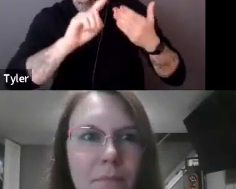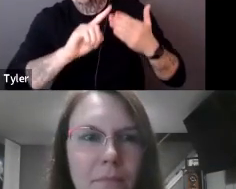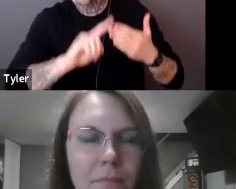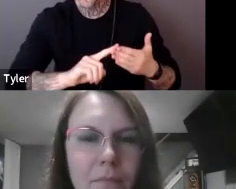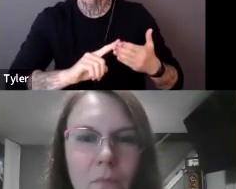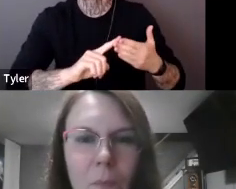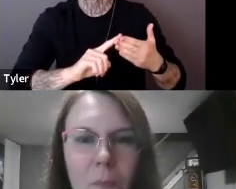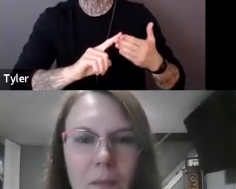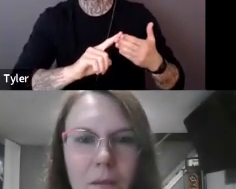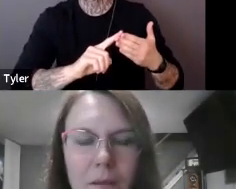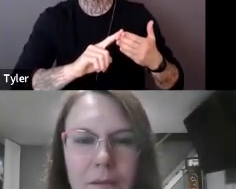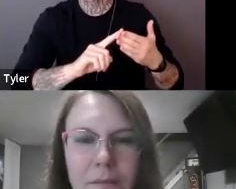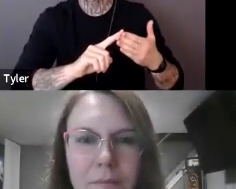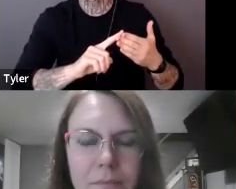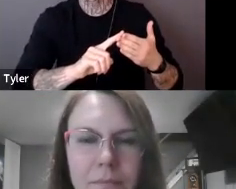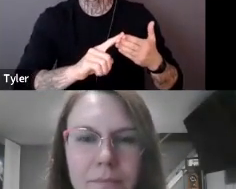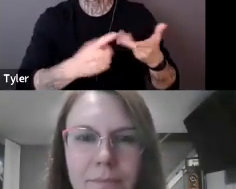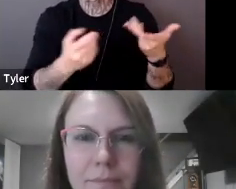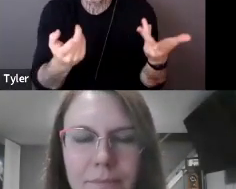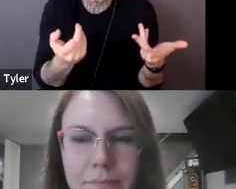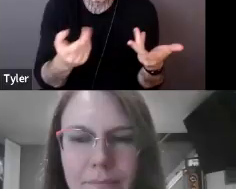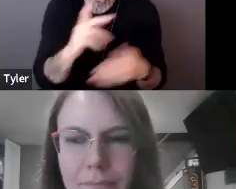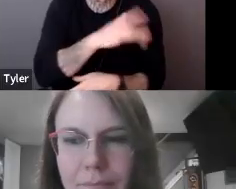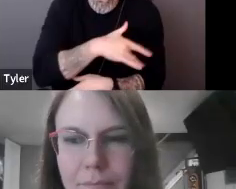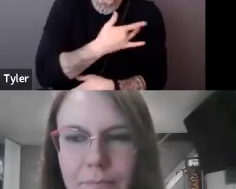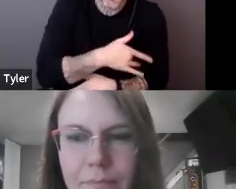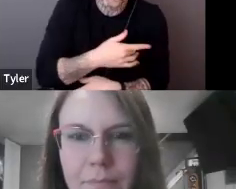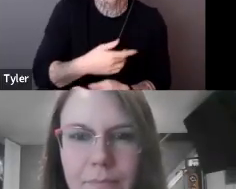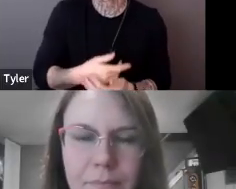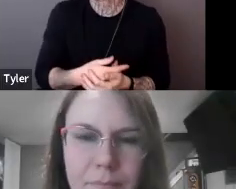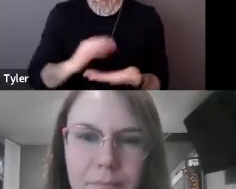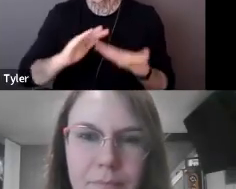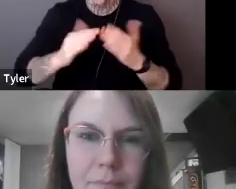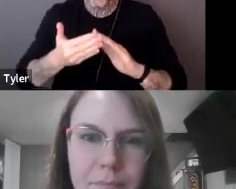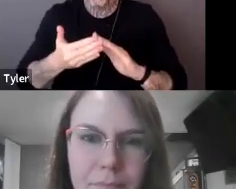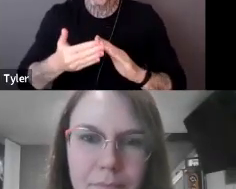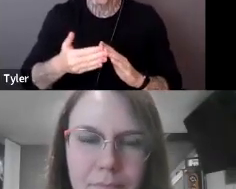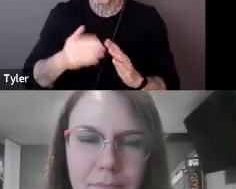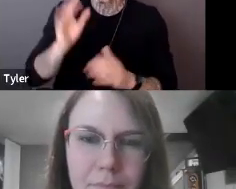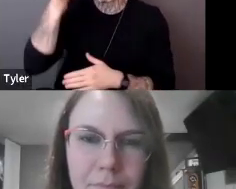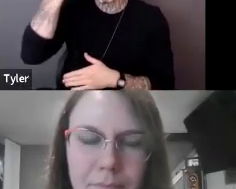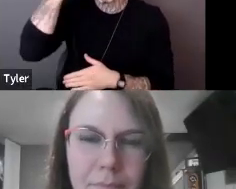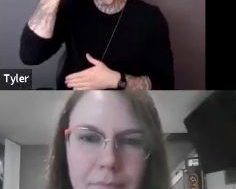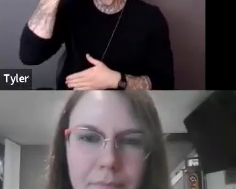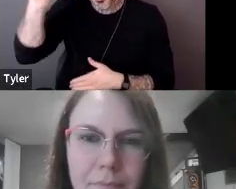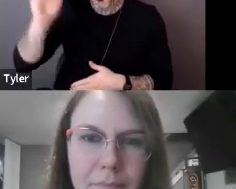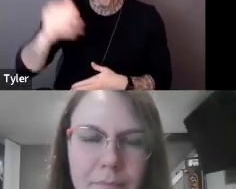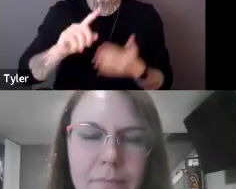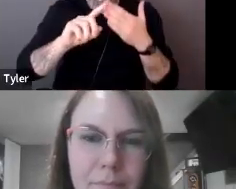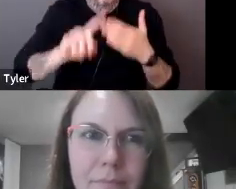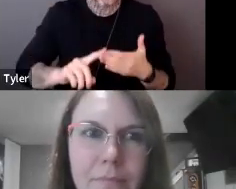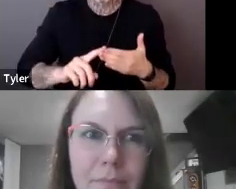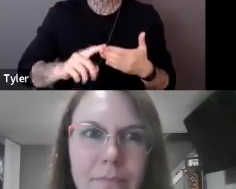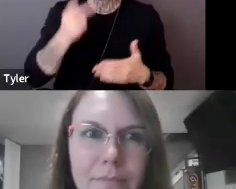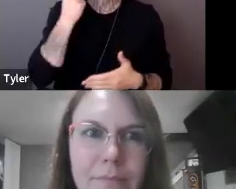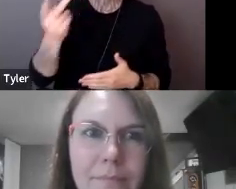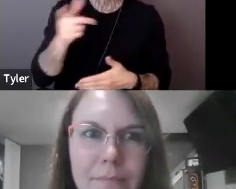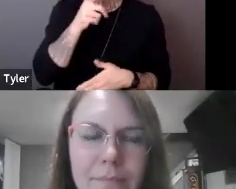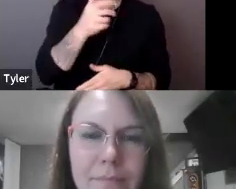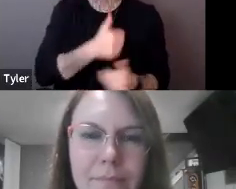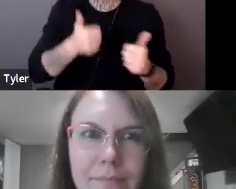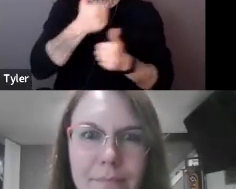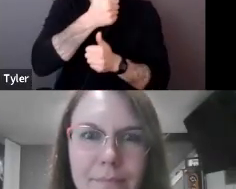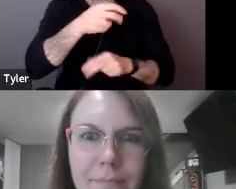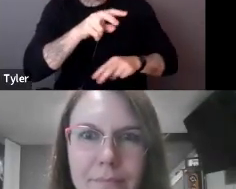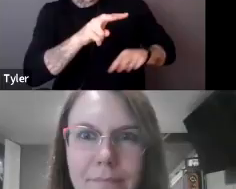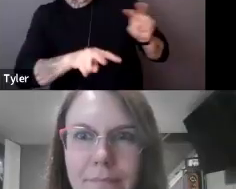municipally, I don't even know federally, but I see so much lack of oversight. Same with aviation, many other things. Do you have any